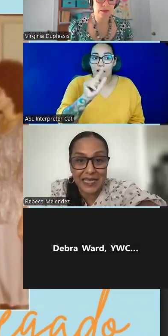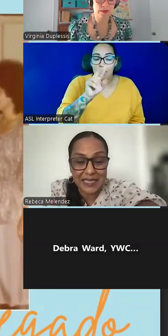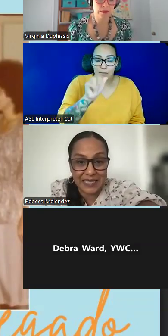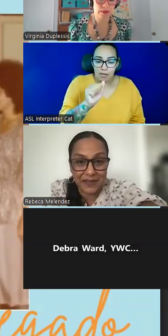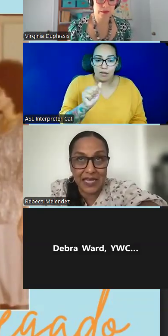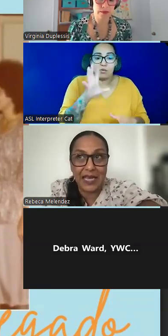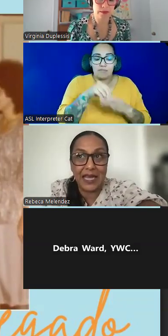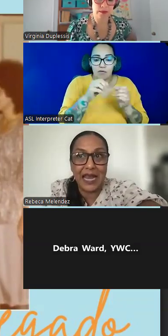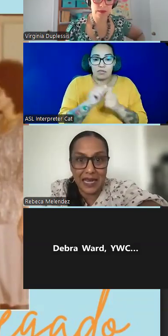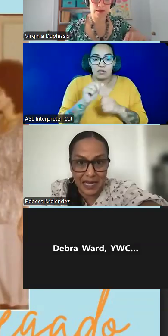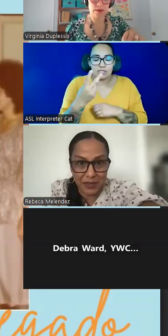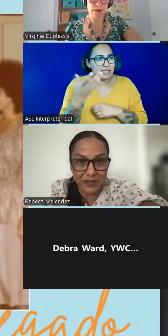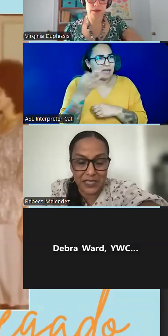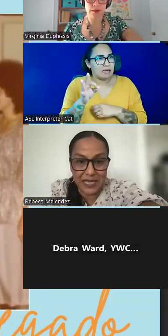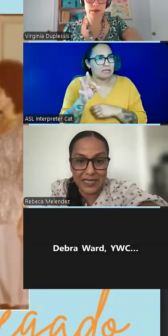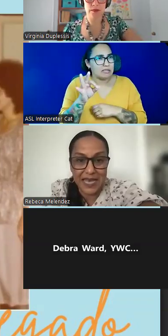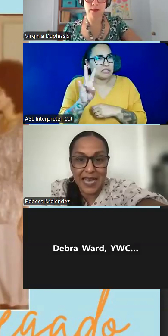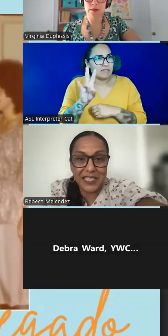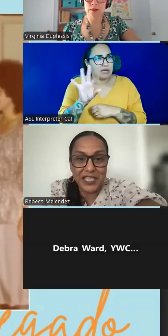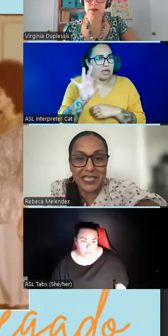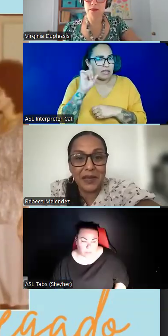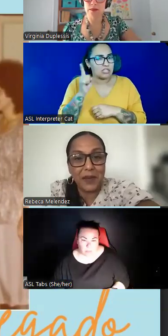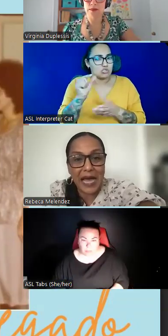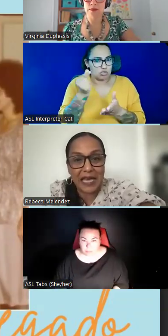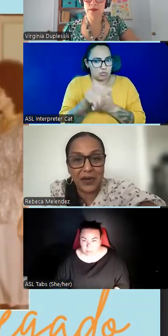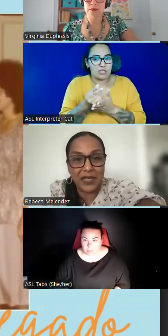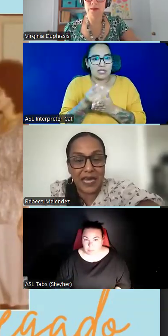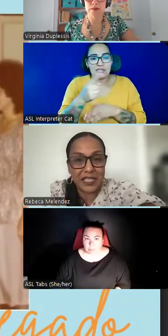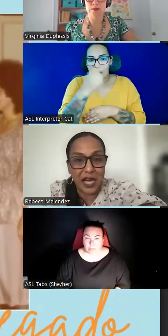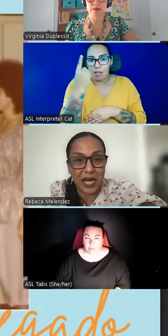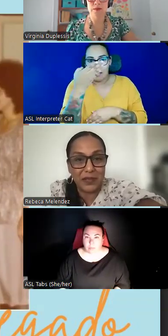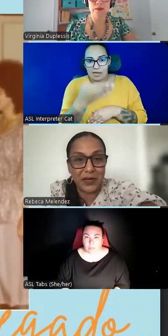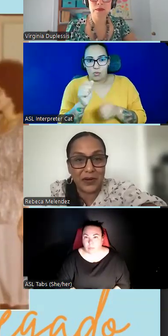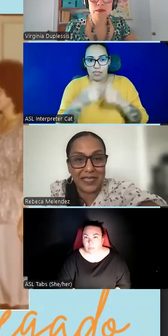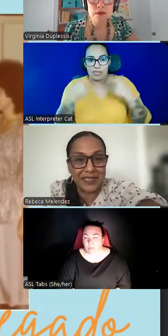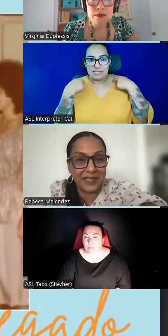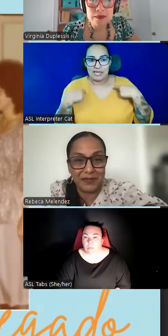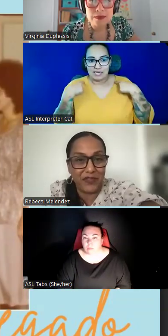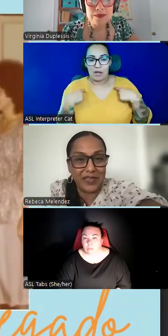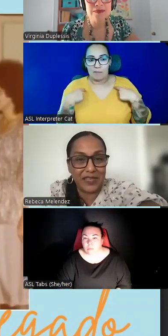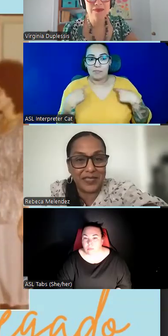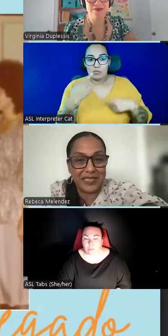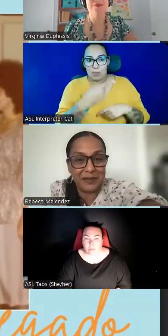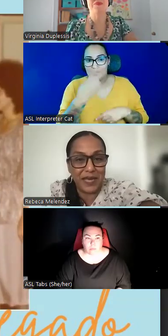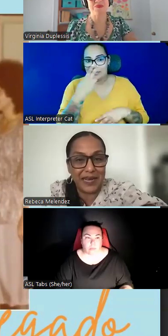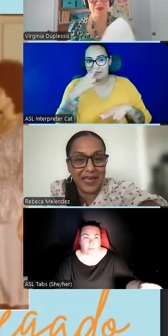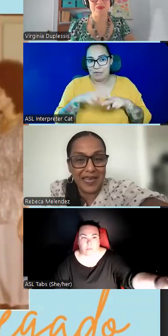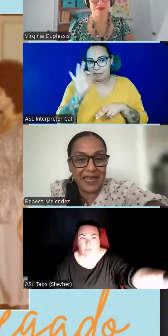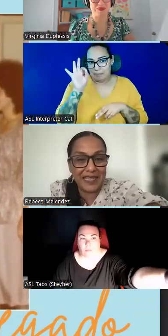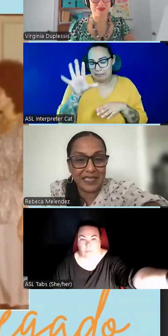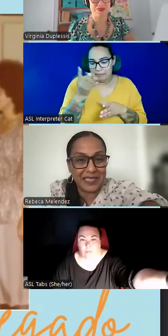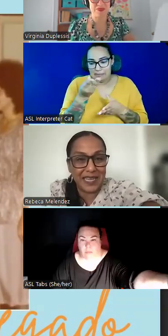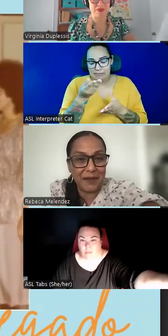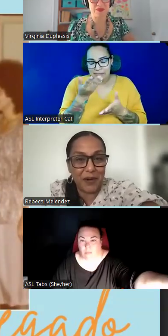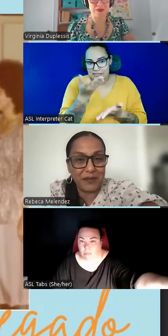in 1979, I believe she says. And she's in the black here in the tank top. So this a fun little tidbit